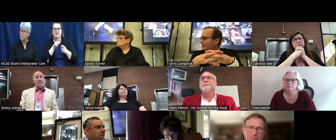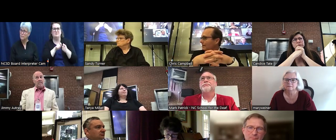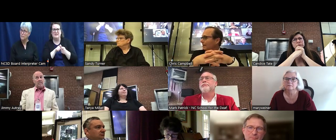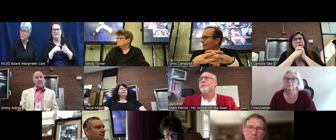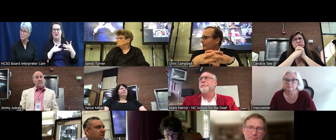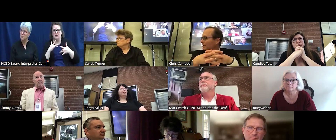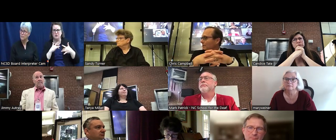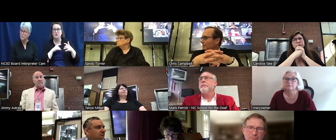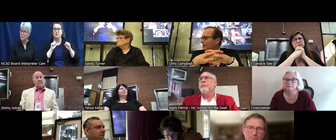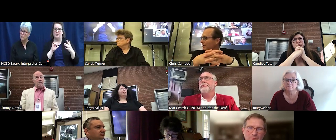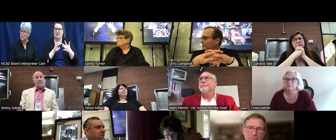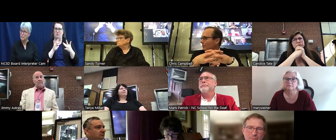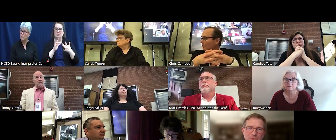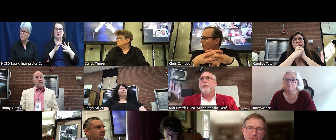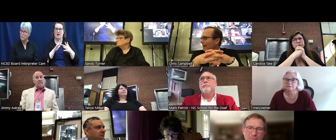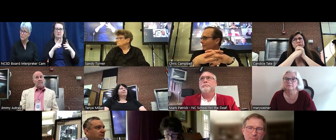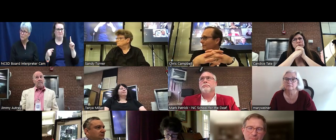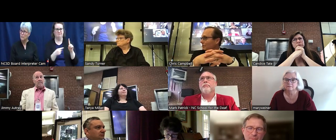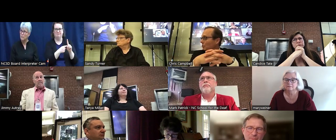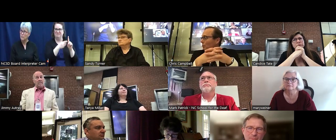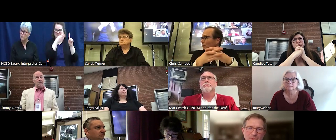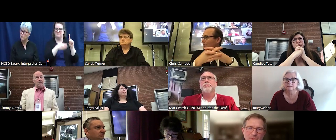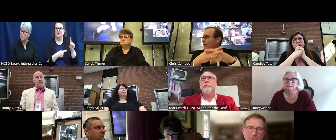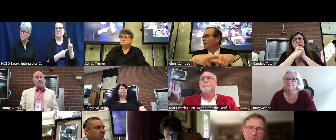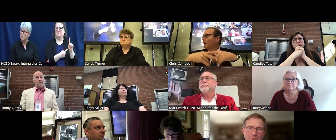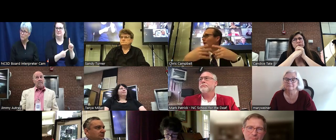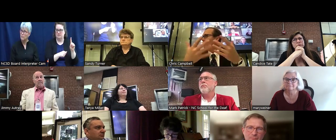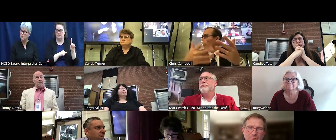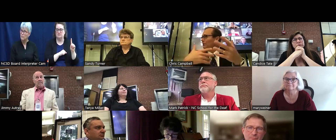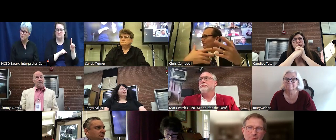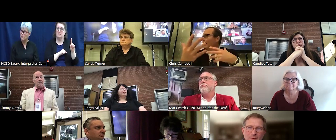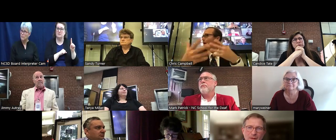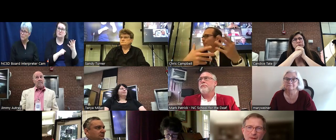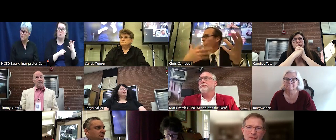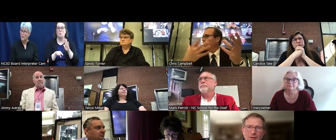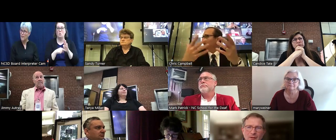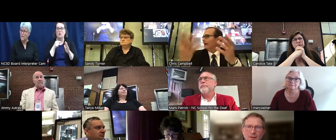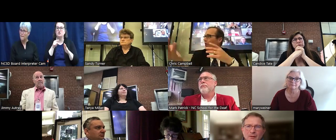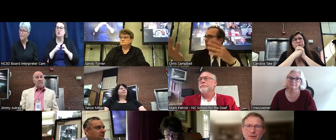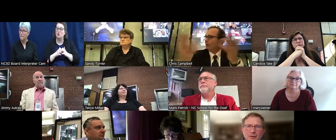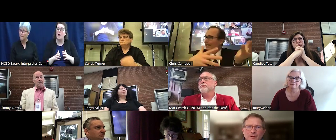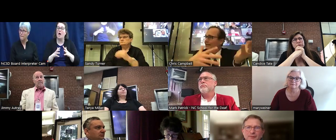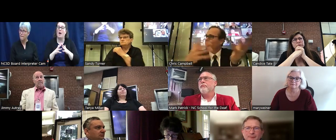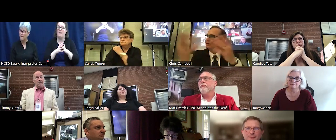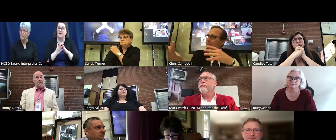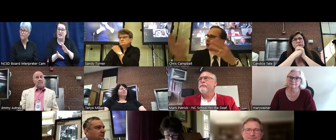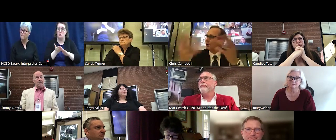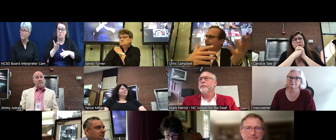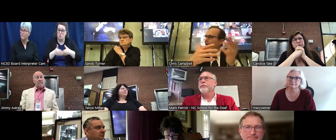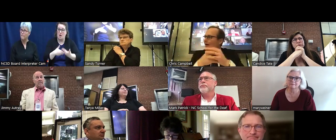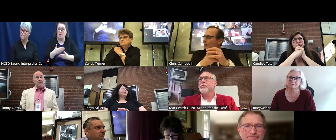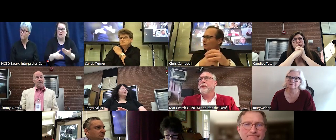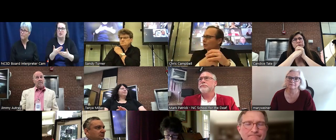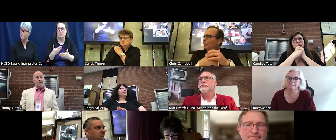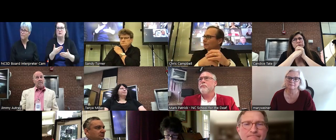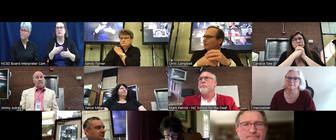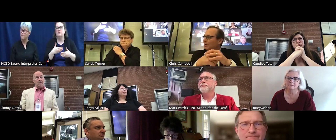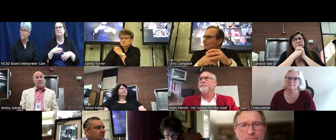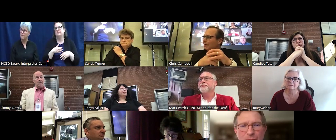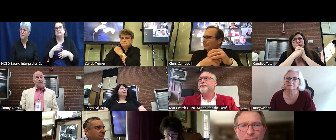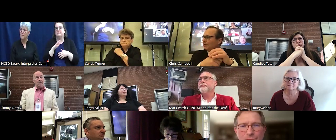contact if there's a specific concern on behalf of the school. So once you get up and running, what relationship you're going to have with the School